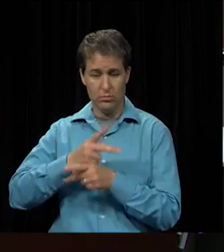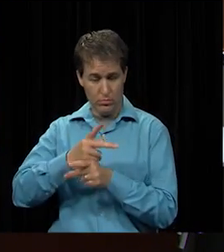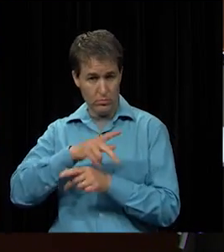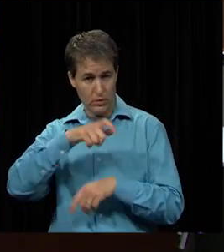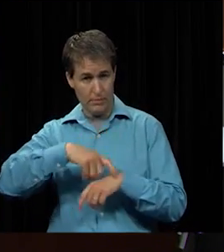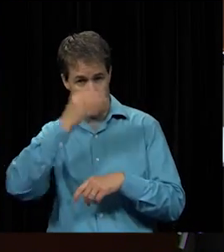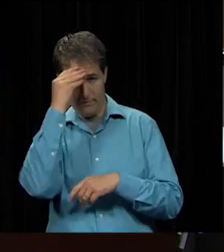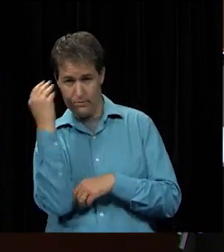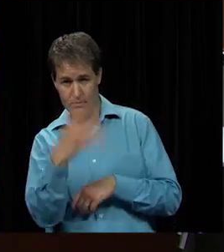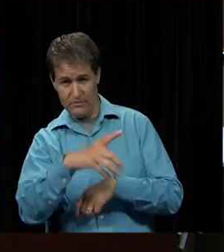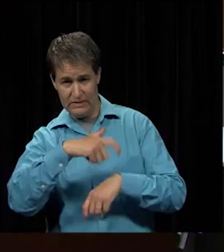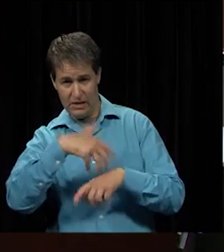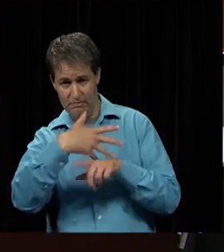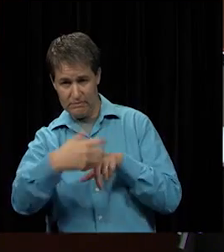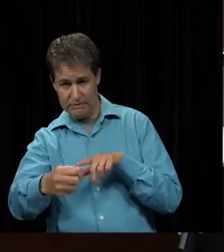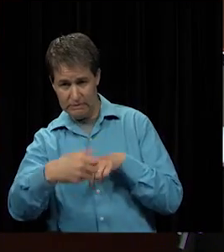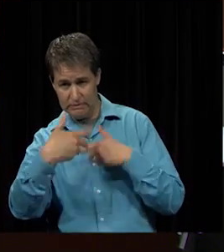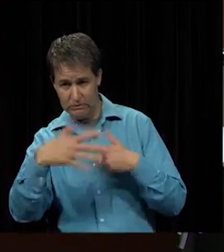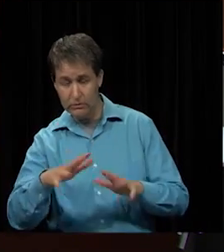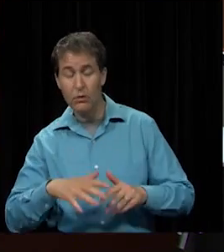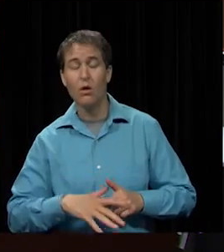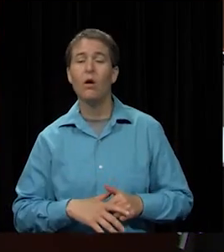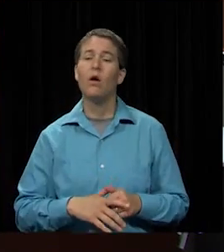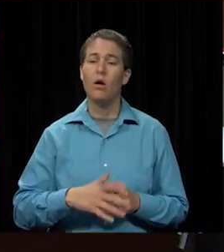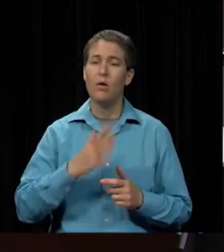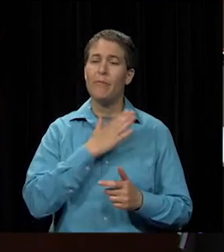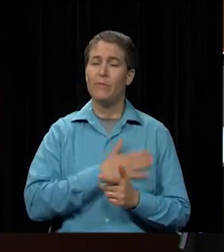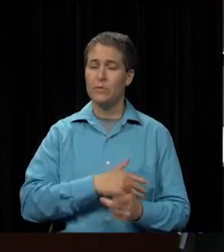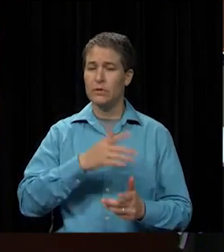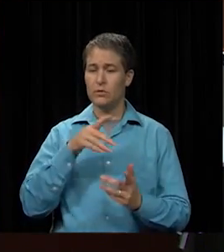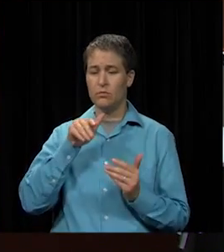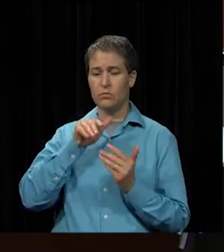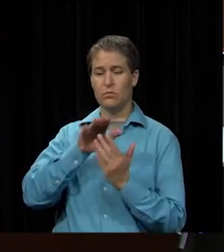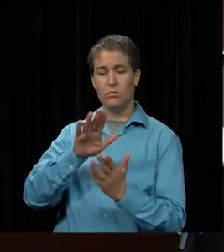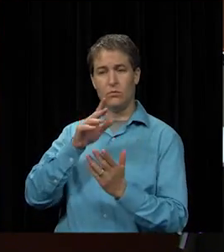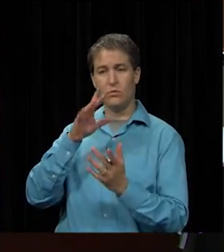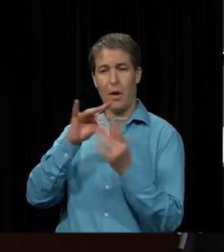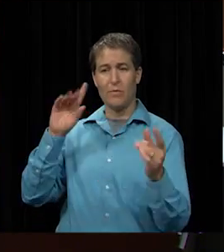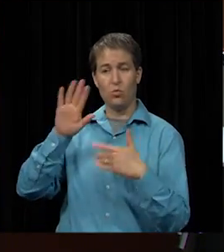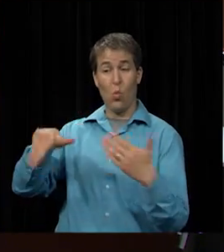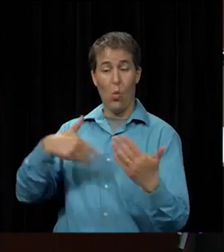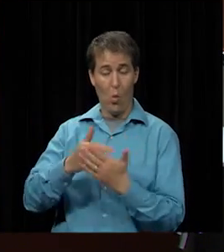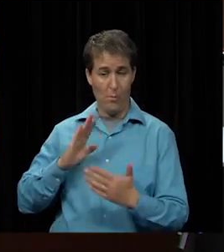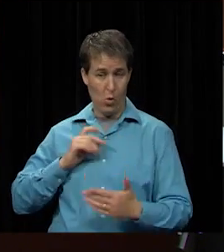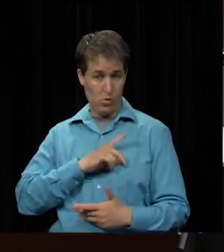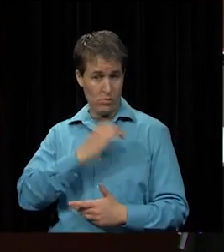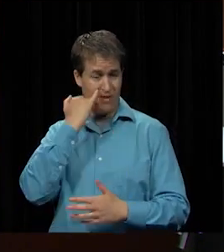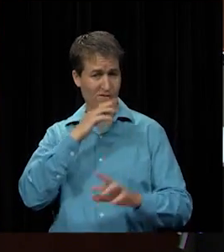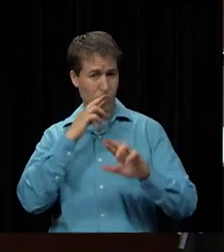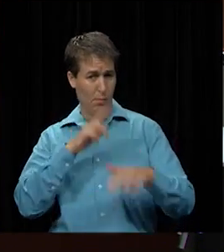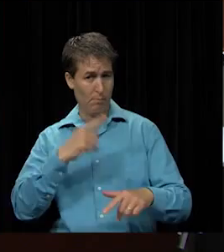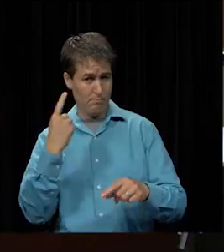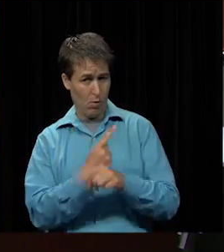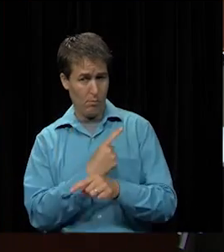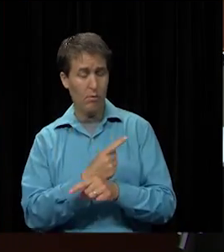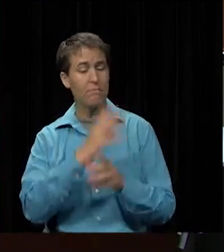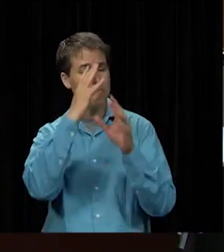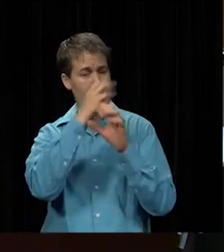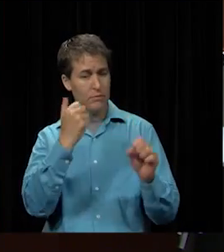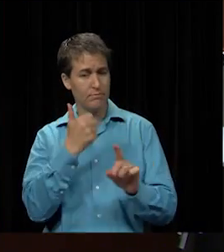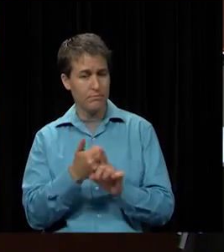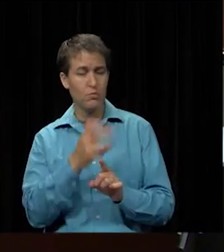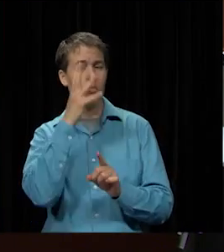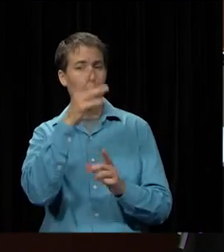speaker when the five-minute time limit has expired. Please direct your comments to the entire Board. If a response is appropriate, the President will